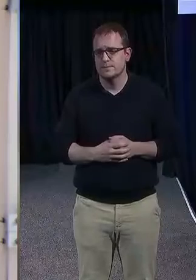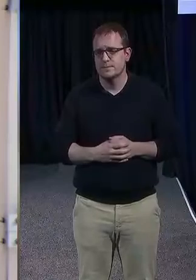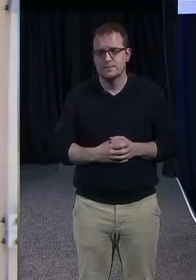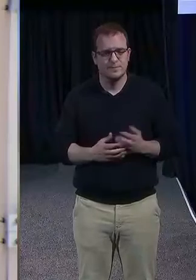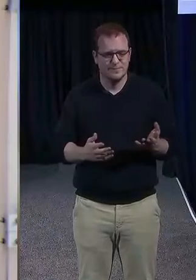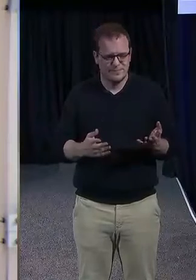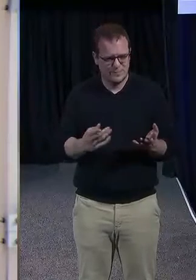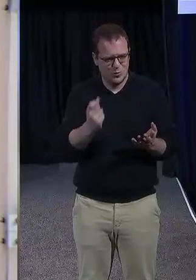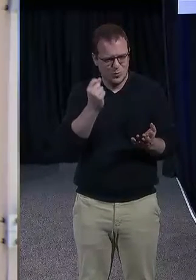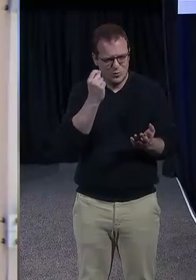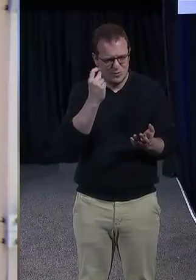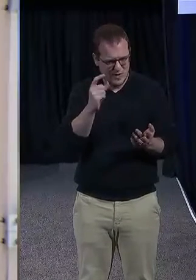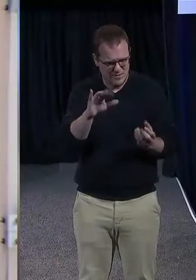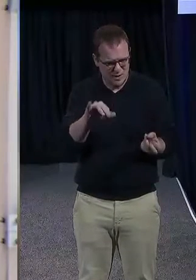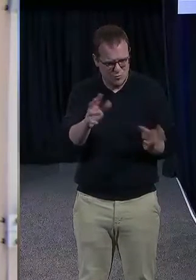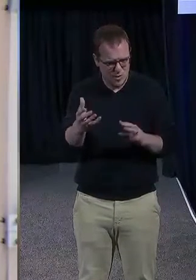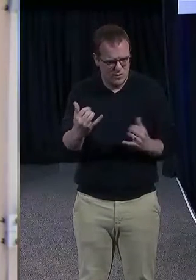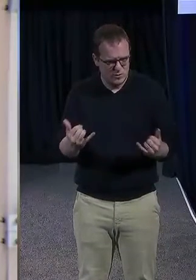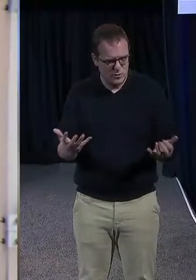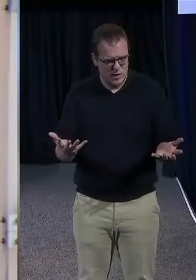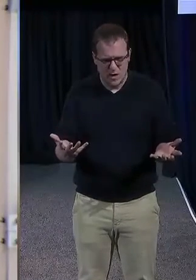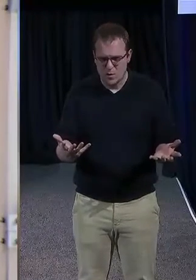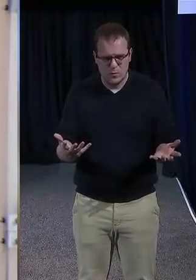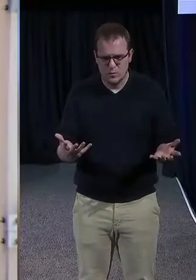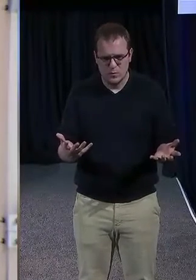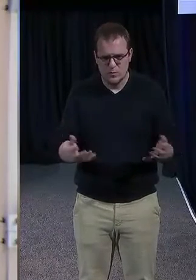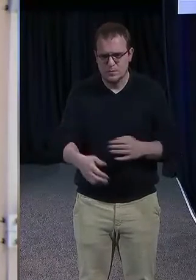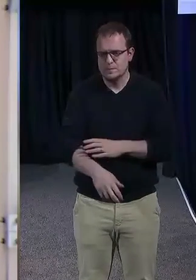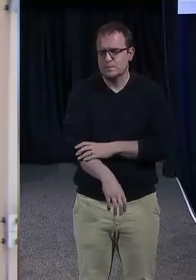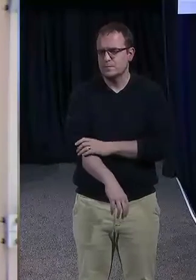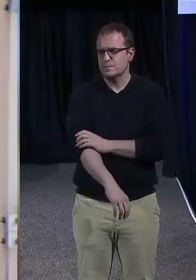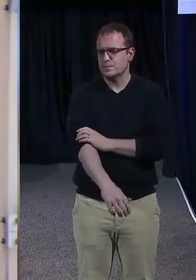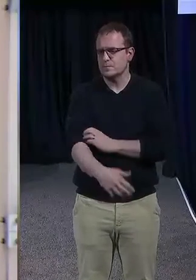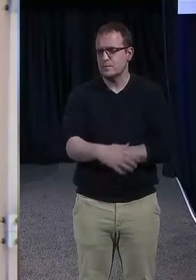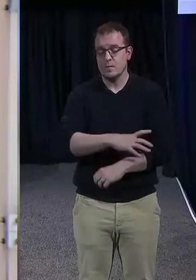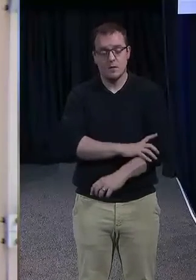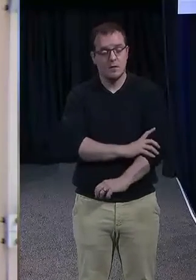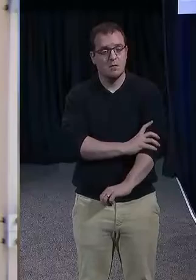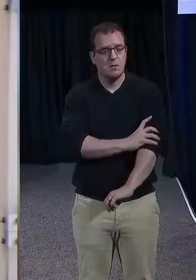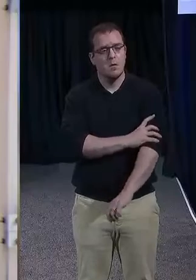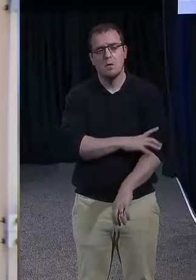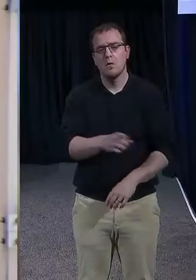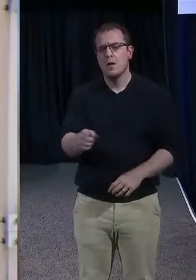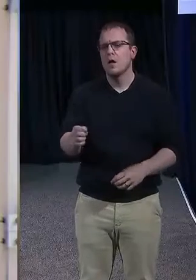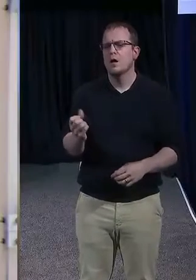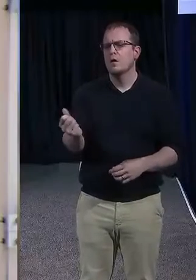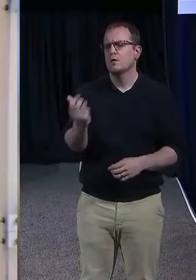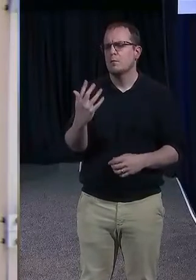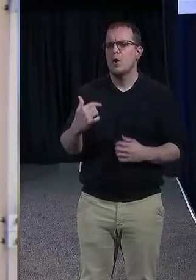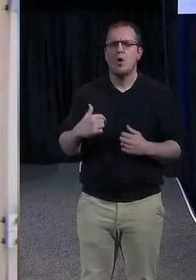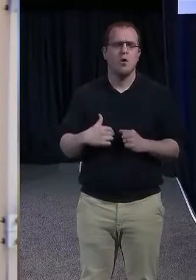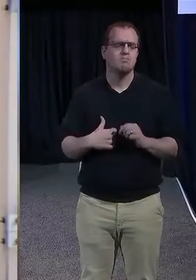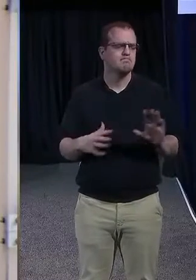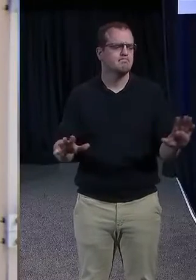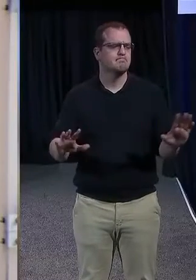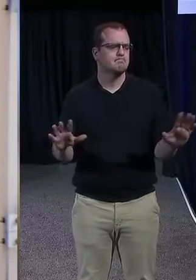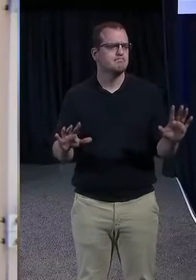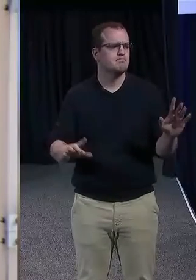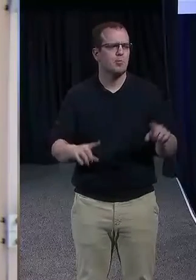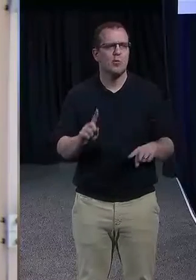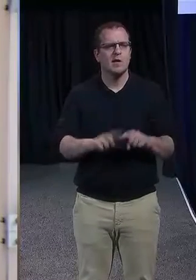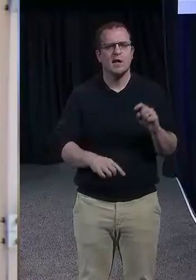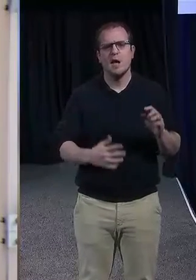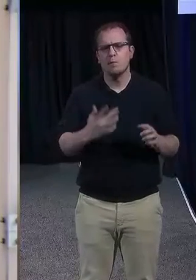Do you understand the crisis we are in when we are told we cannot preferentially